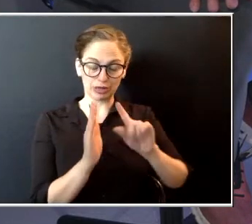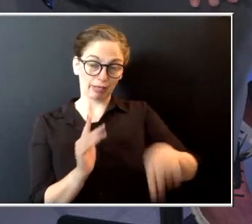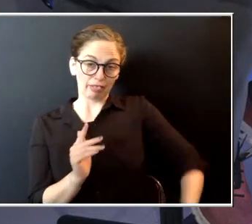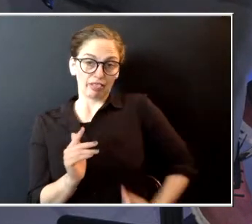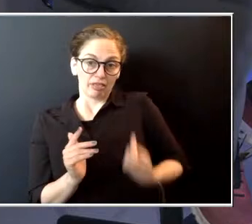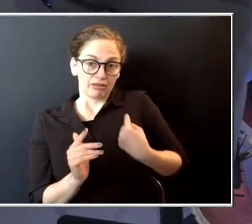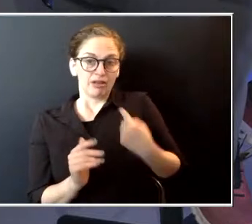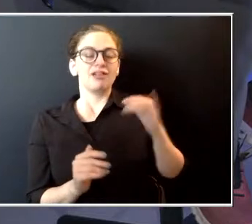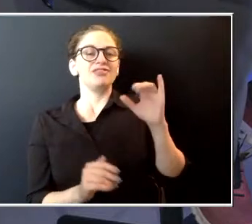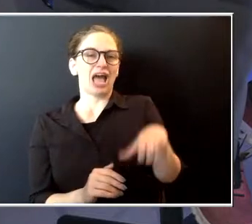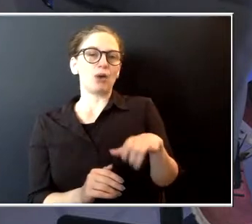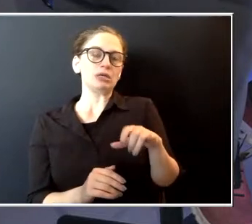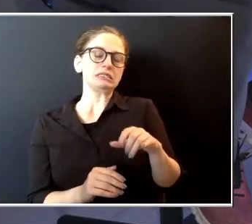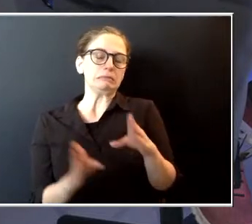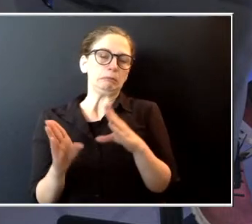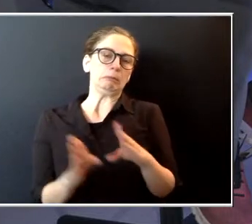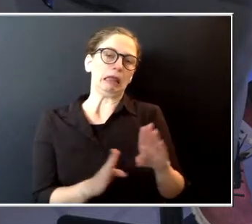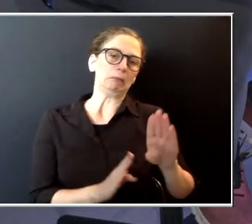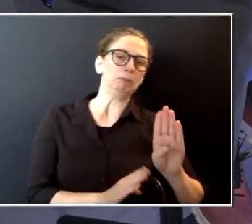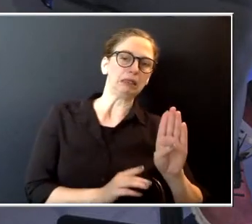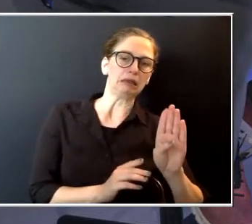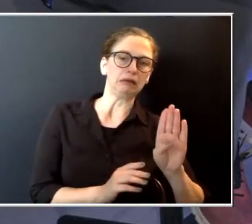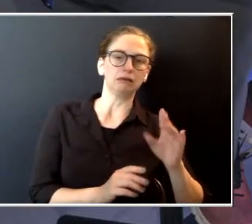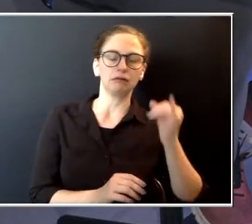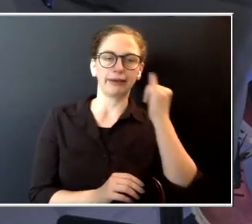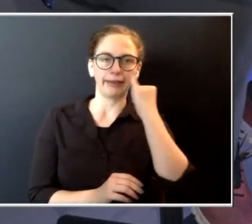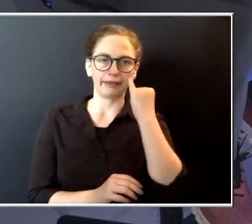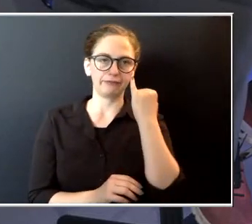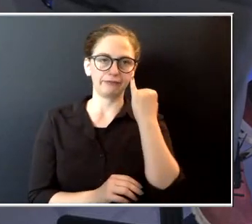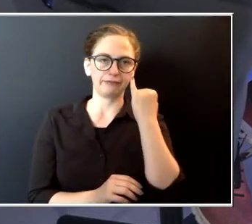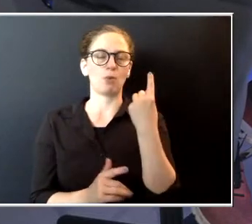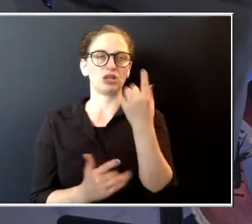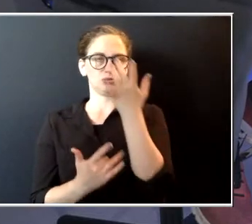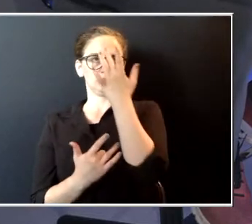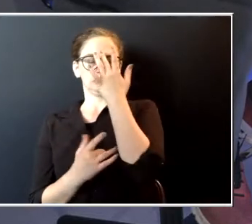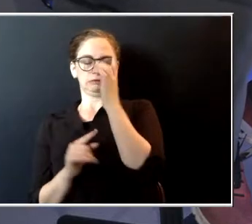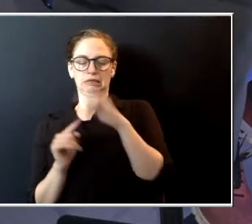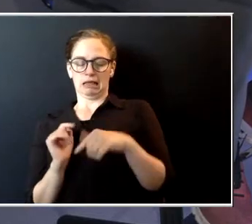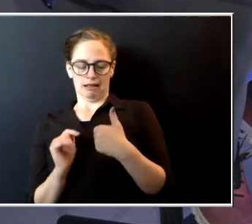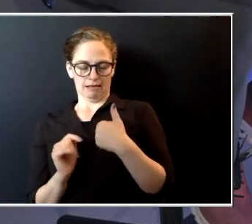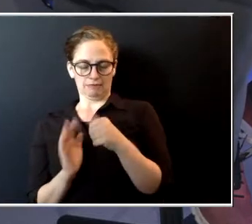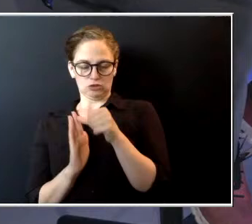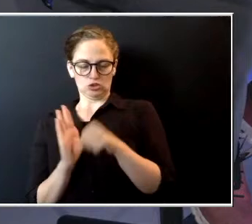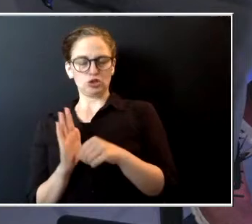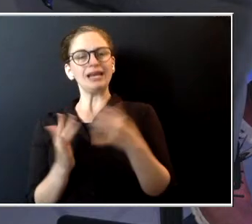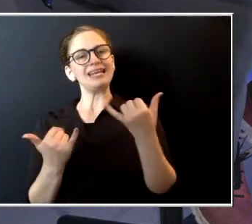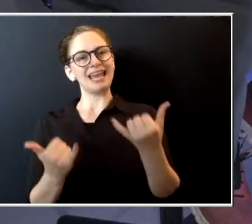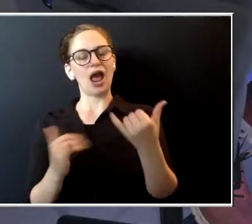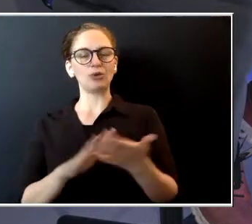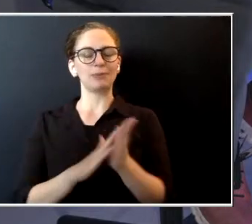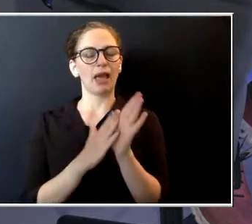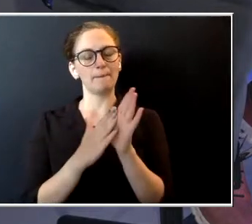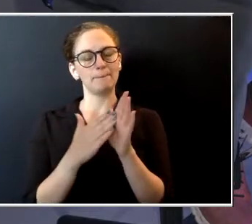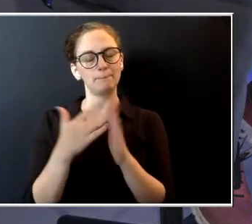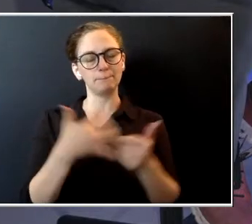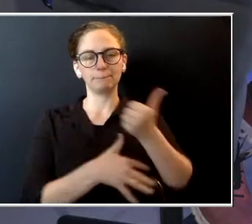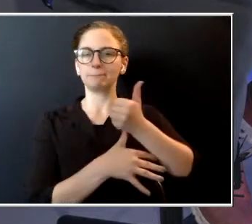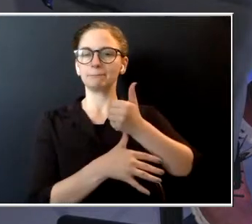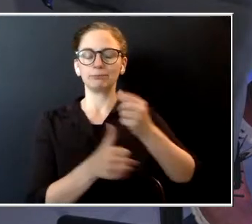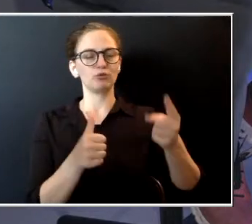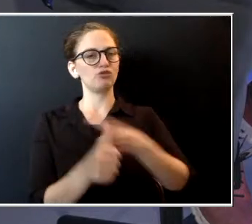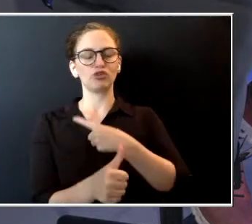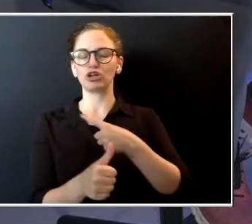a complication and they couldn't even have the surgery. But today, it's become the standard of care. Dr. Tadros, help us trace the